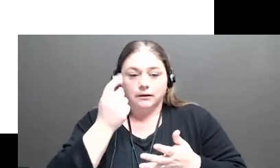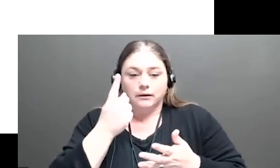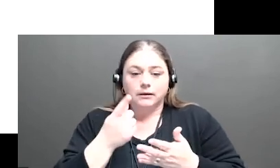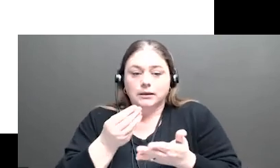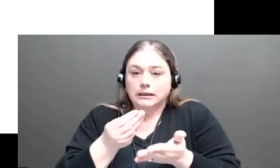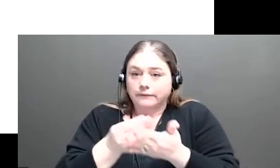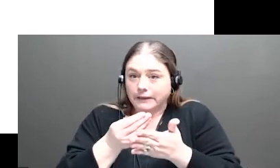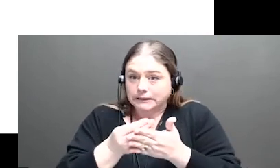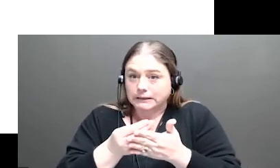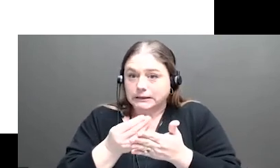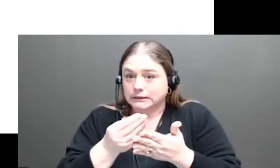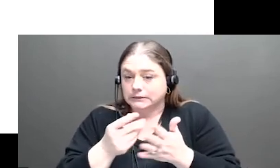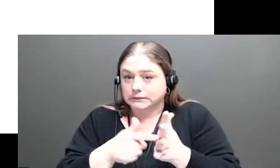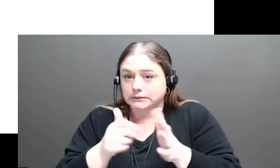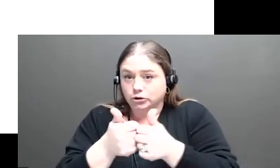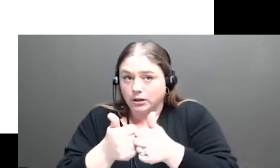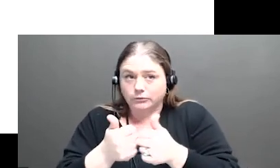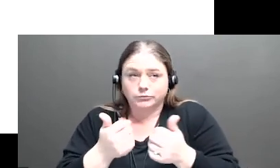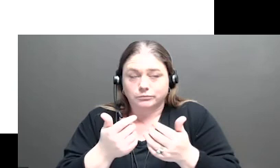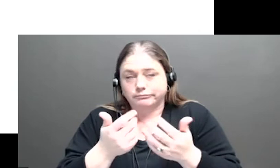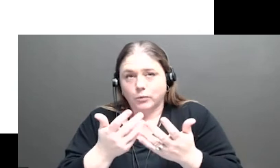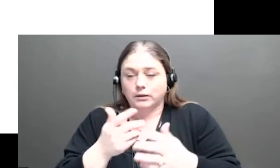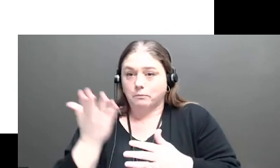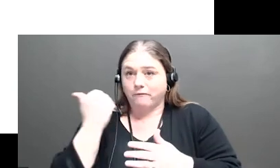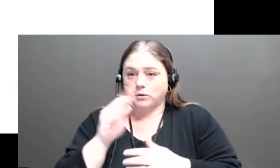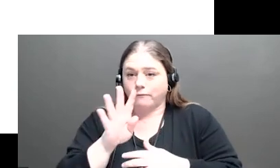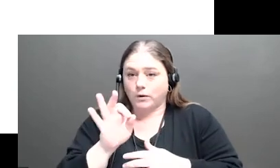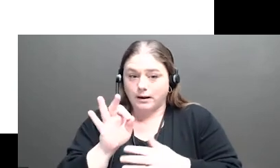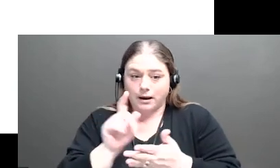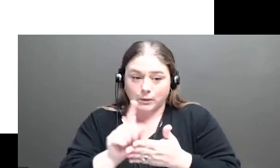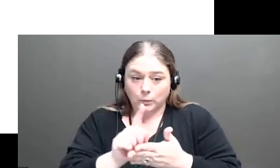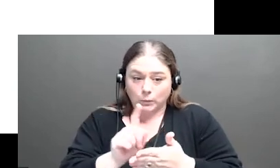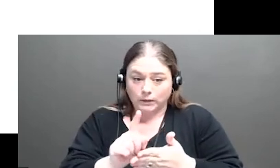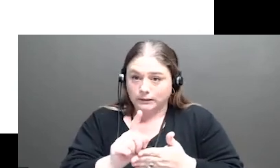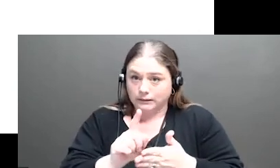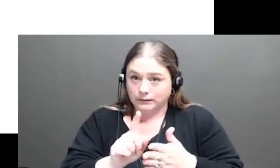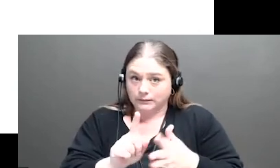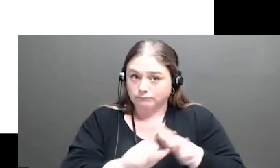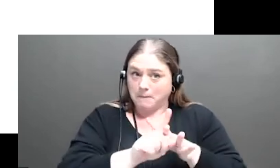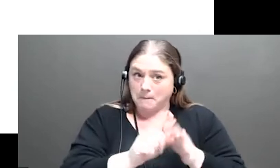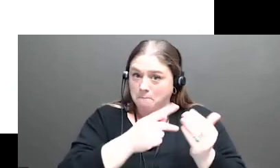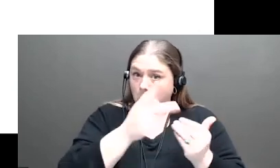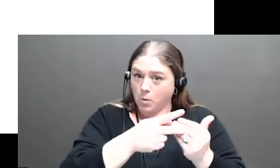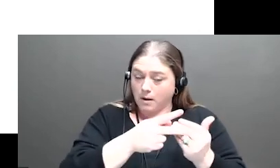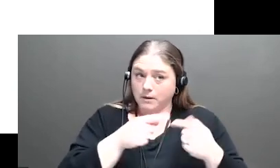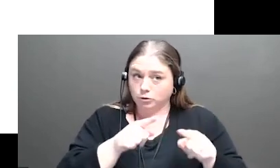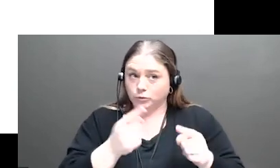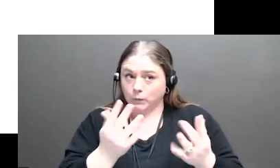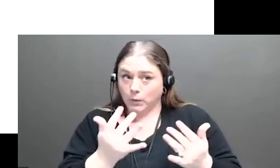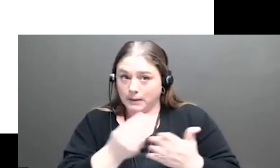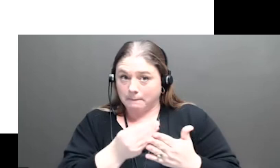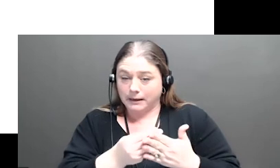just a 49-week pop-up program, and then while we were waiting for funding, staff would be on EI